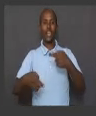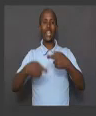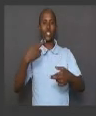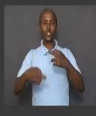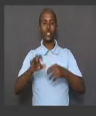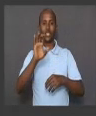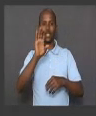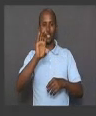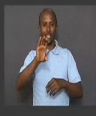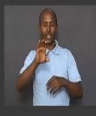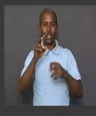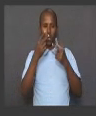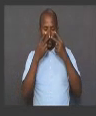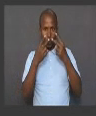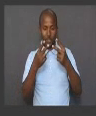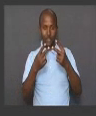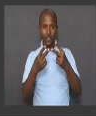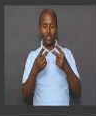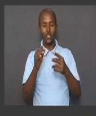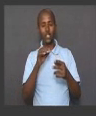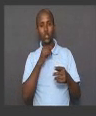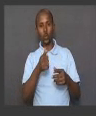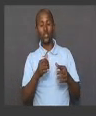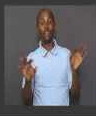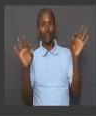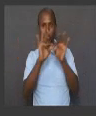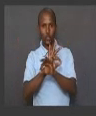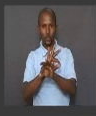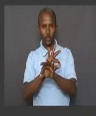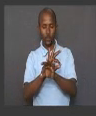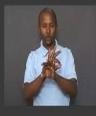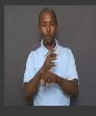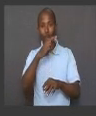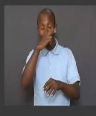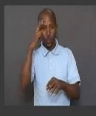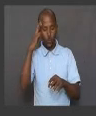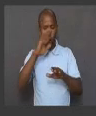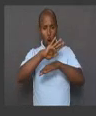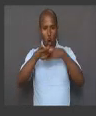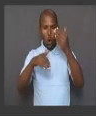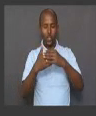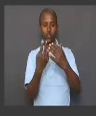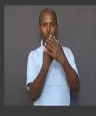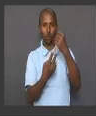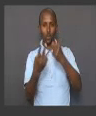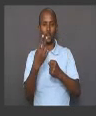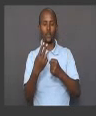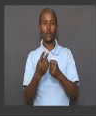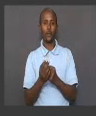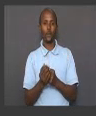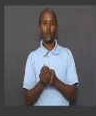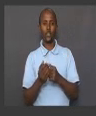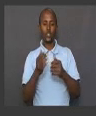Relation C looks as if it is not a function because all of its ordered